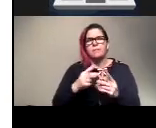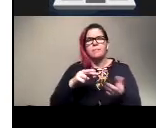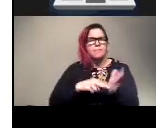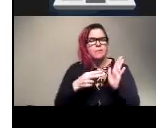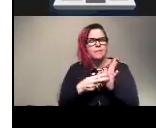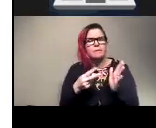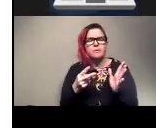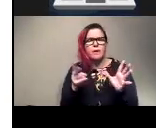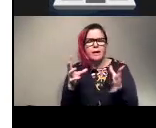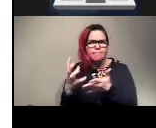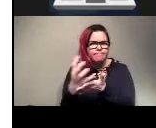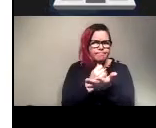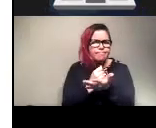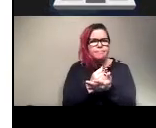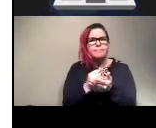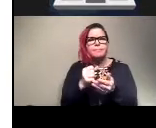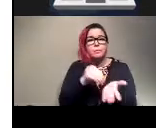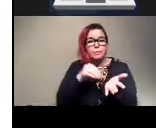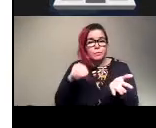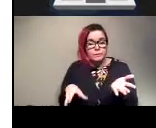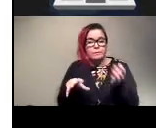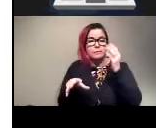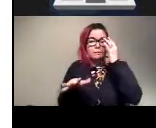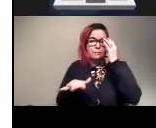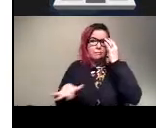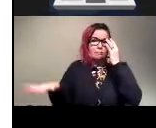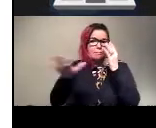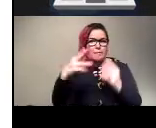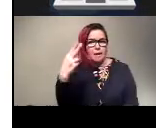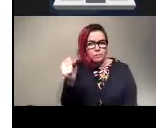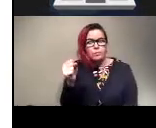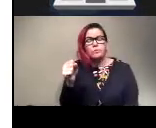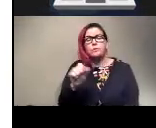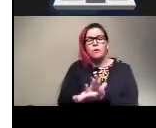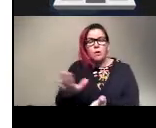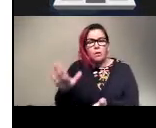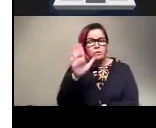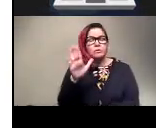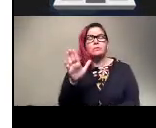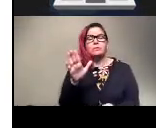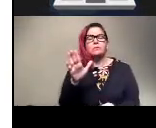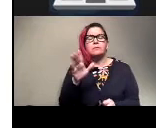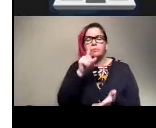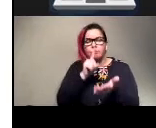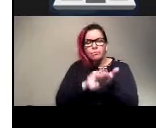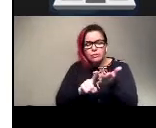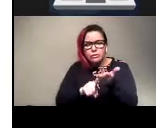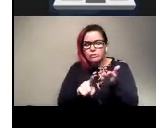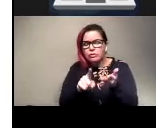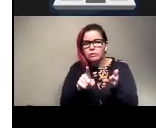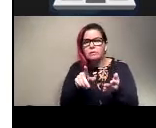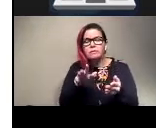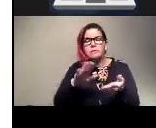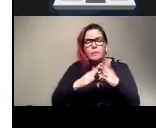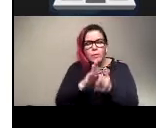harness students in high schools, in colleges, and research institutions, and community